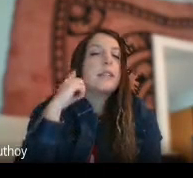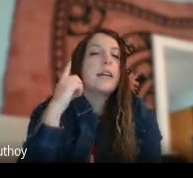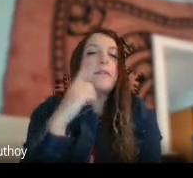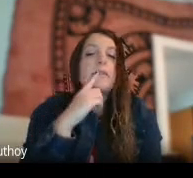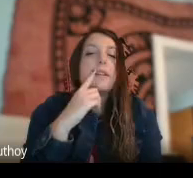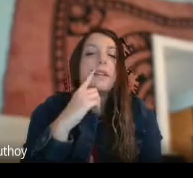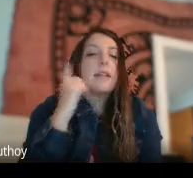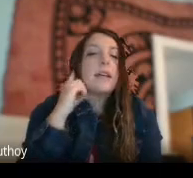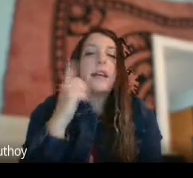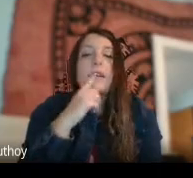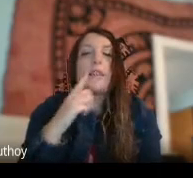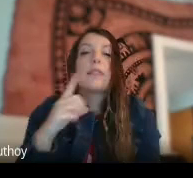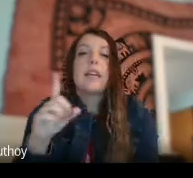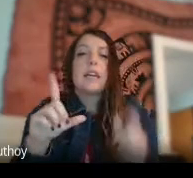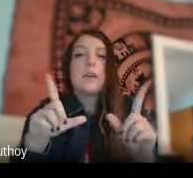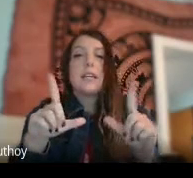D, deaf.